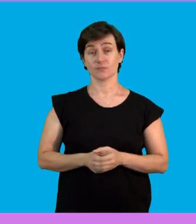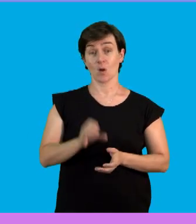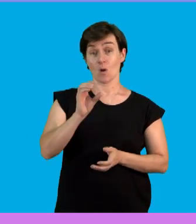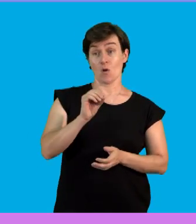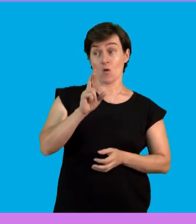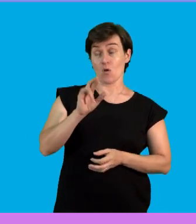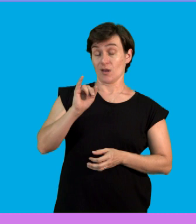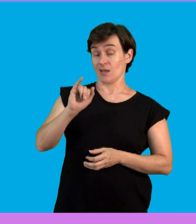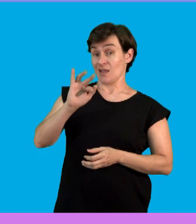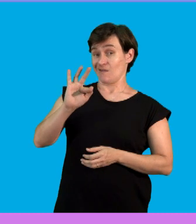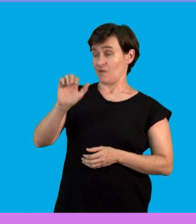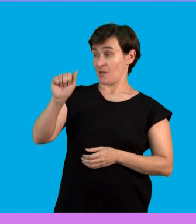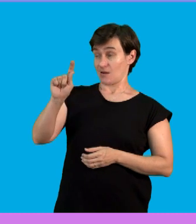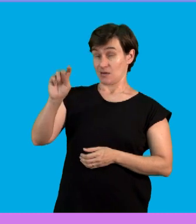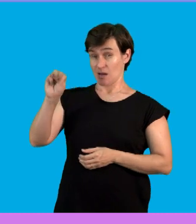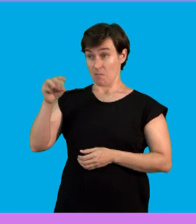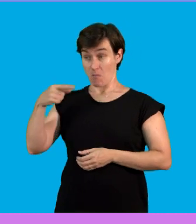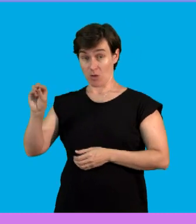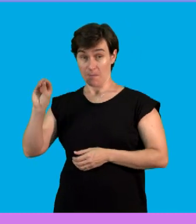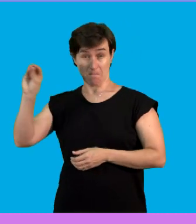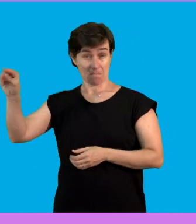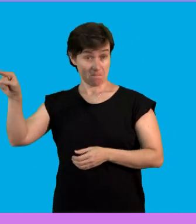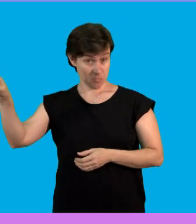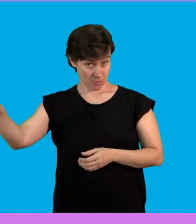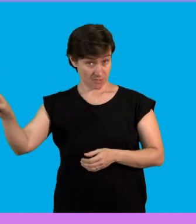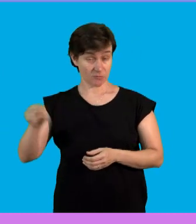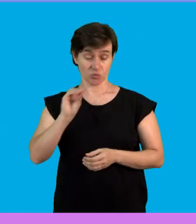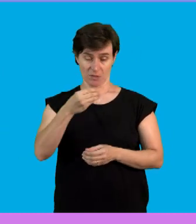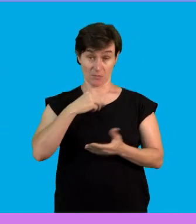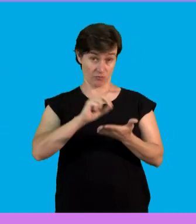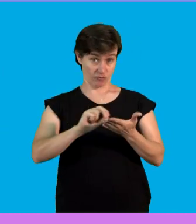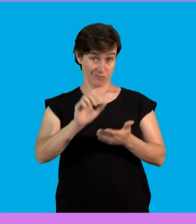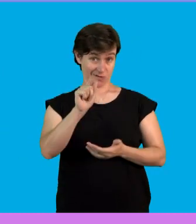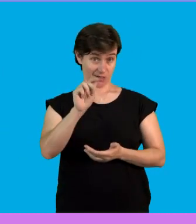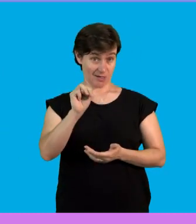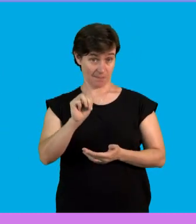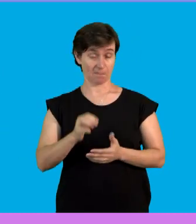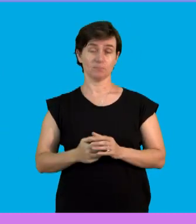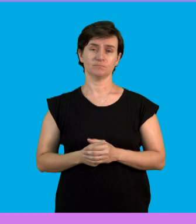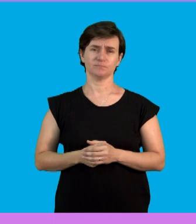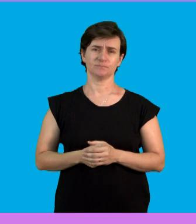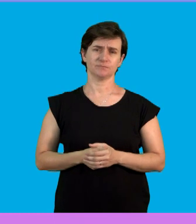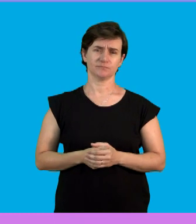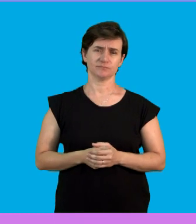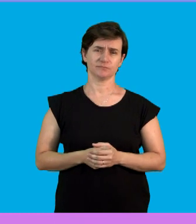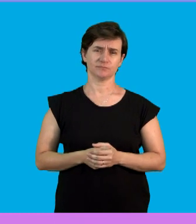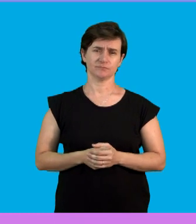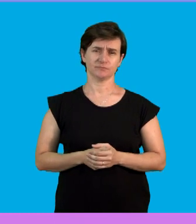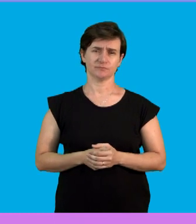And then when you go at an ATM, so there is the ATM.